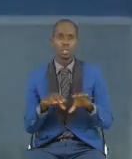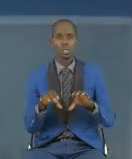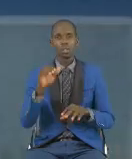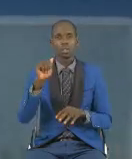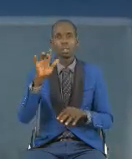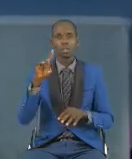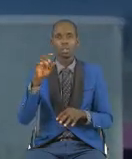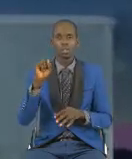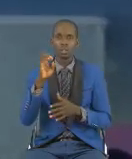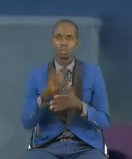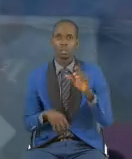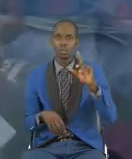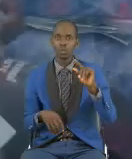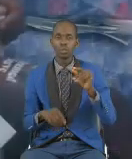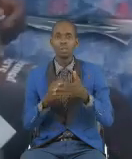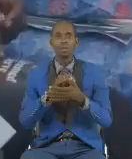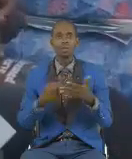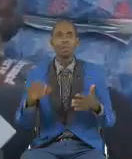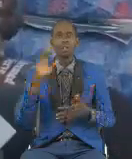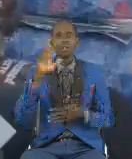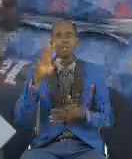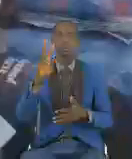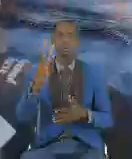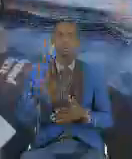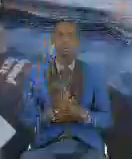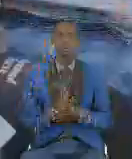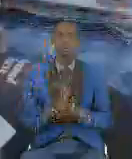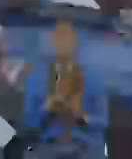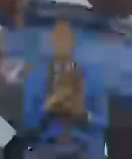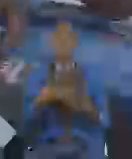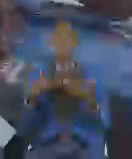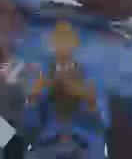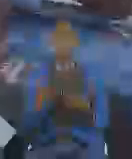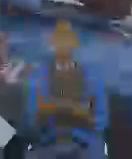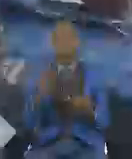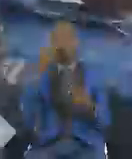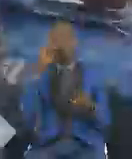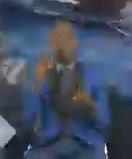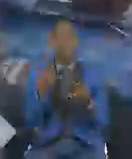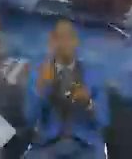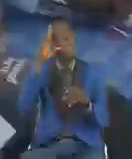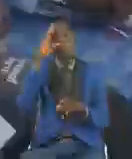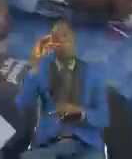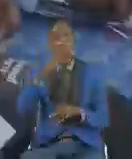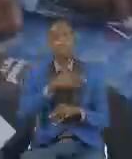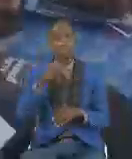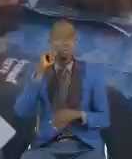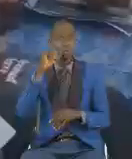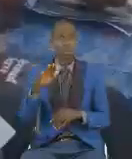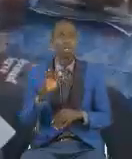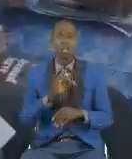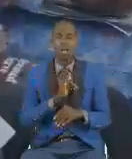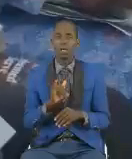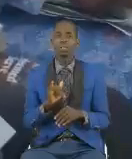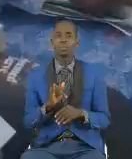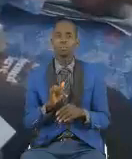20, we're looking at verse 32. And now, brethren, I commend you to God.